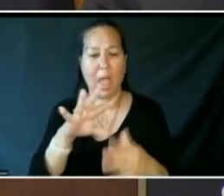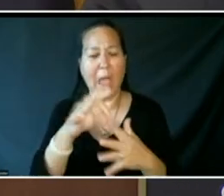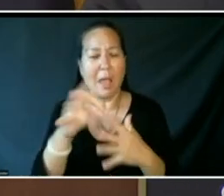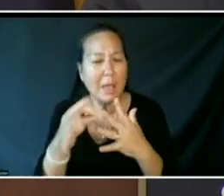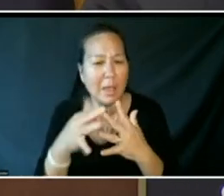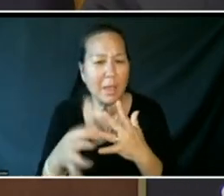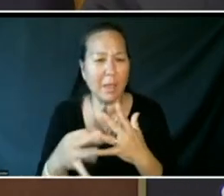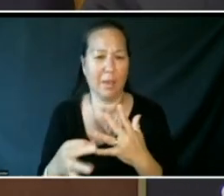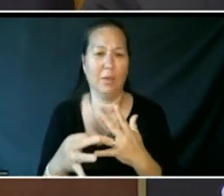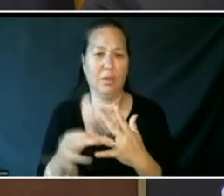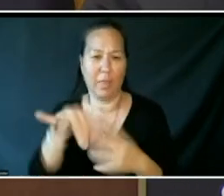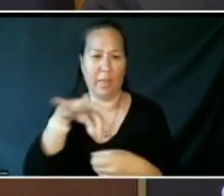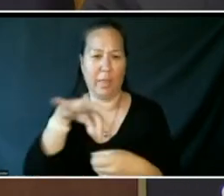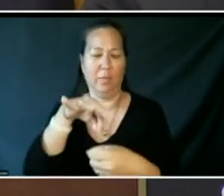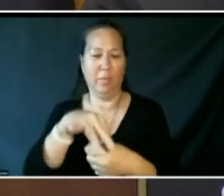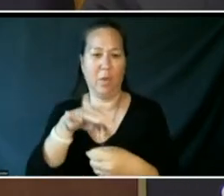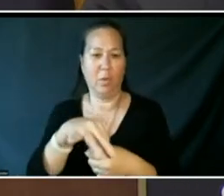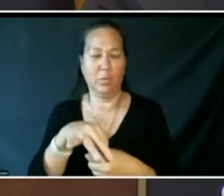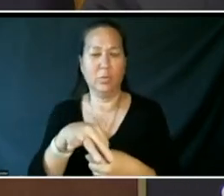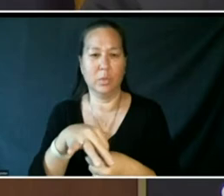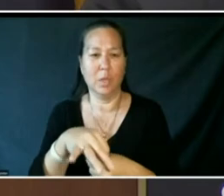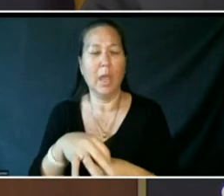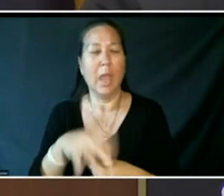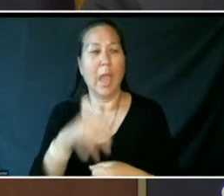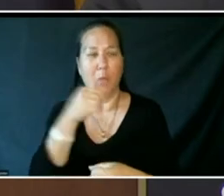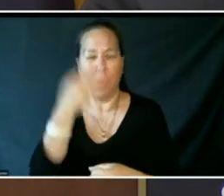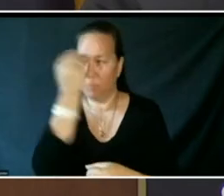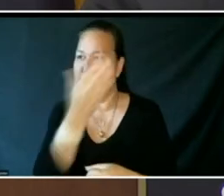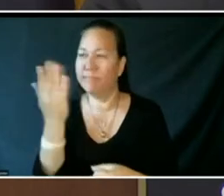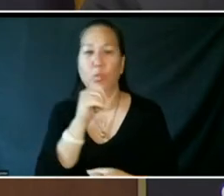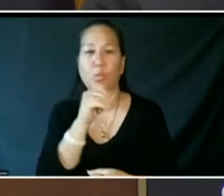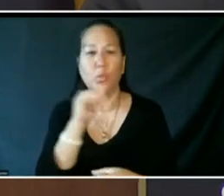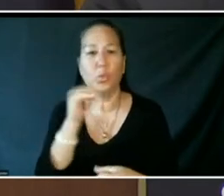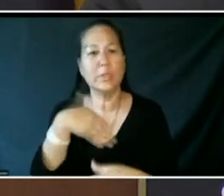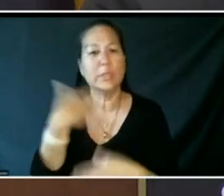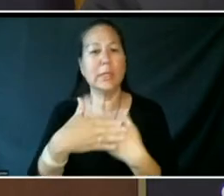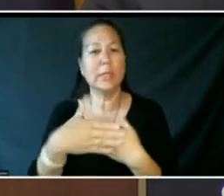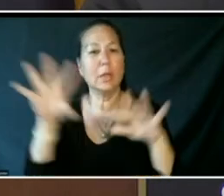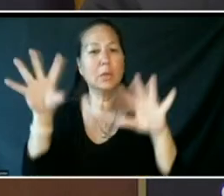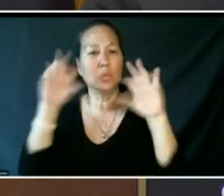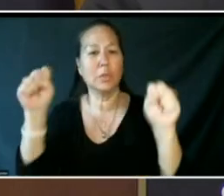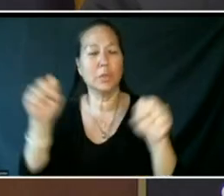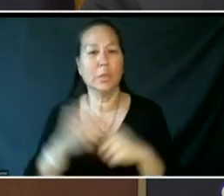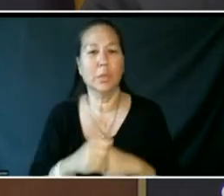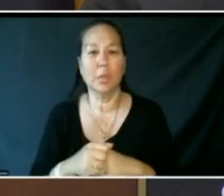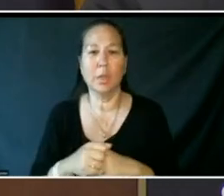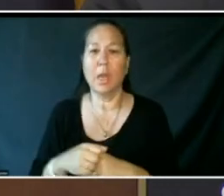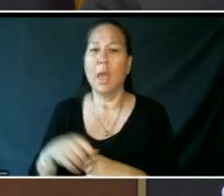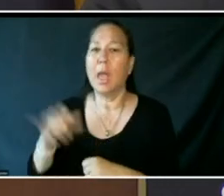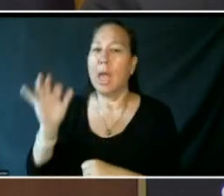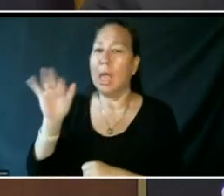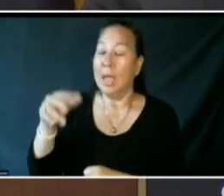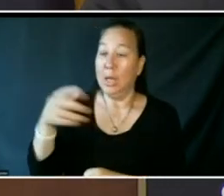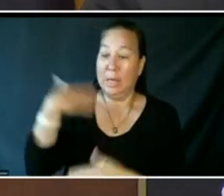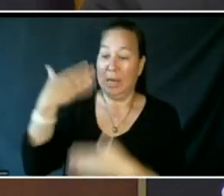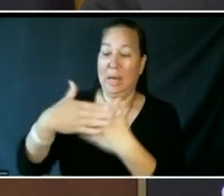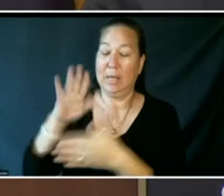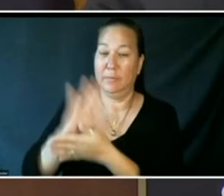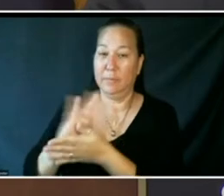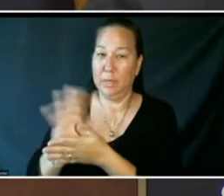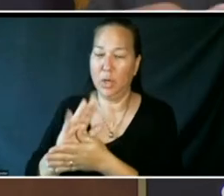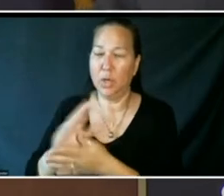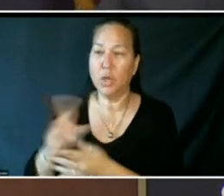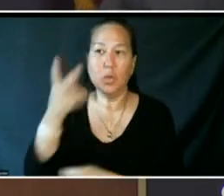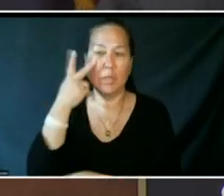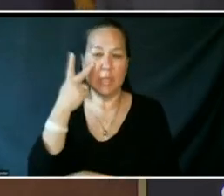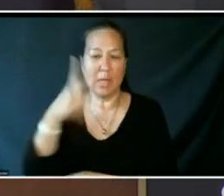In this next segment, you'll hear how President Trump and his campaign were directly involved in advancing and coordinating the plot to replace legitimate